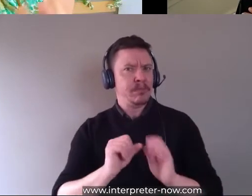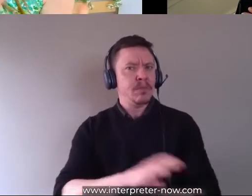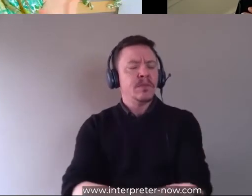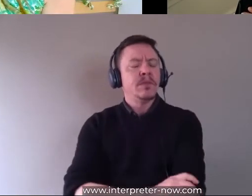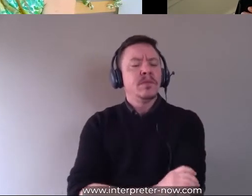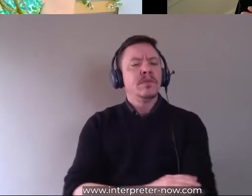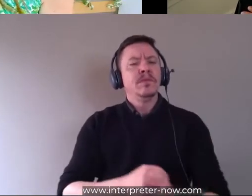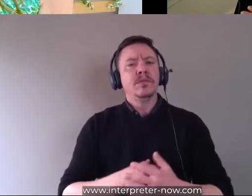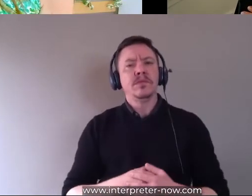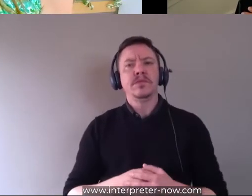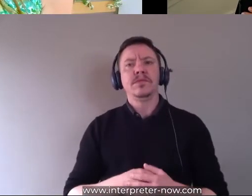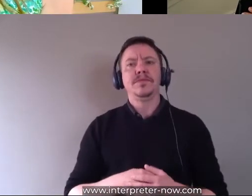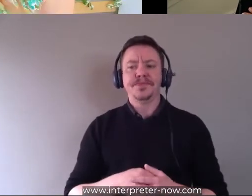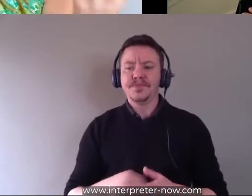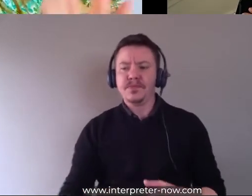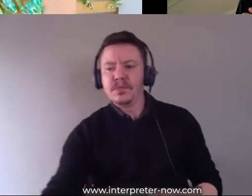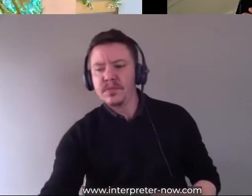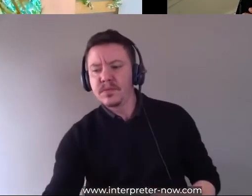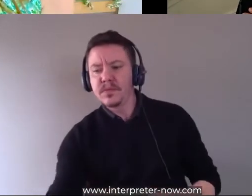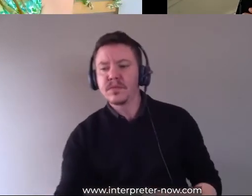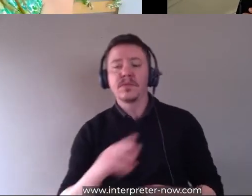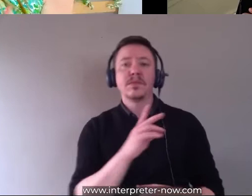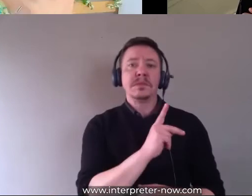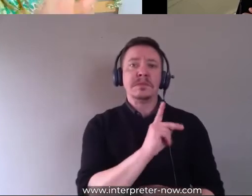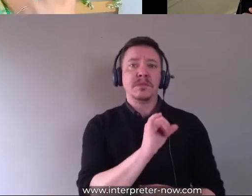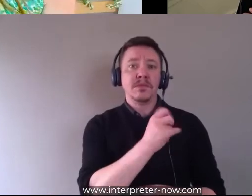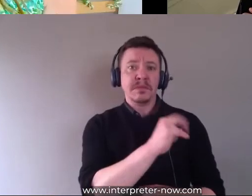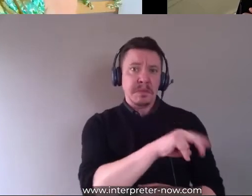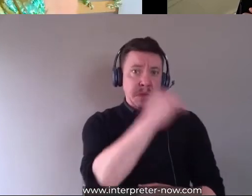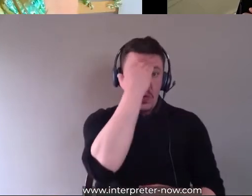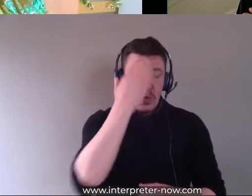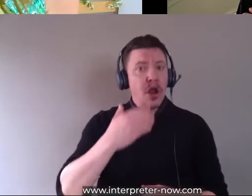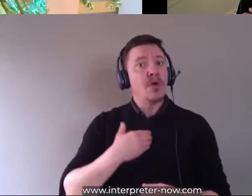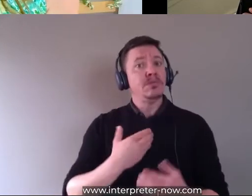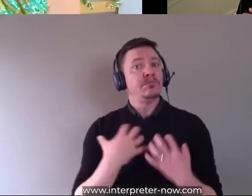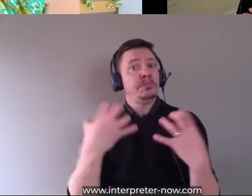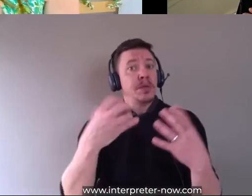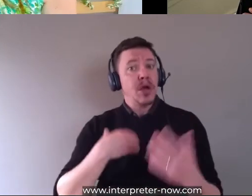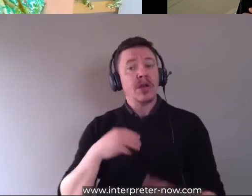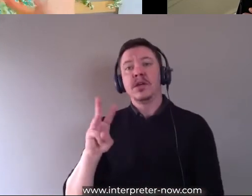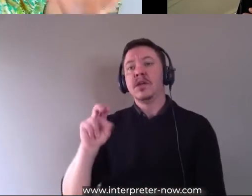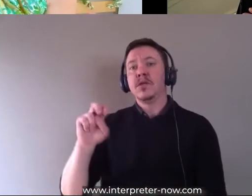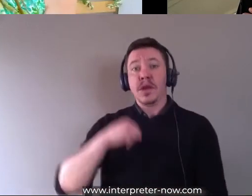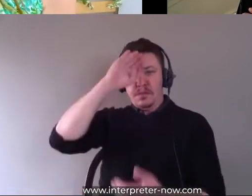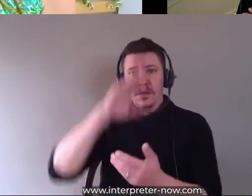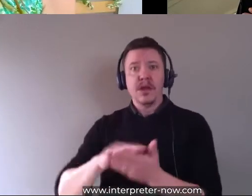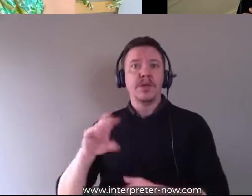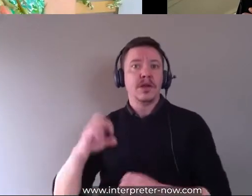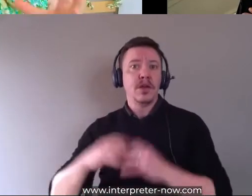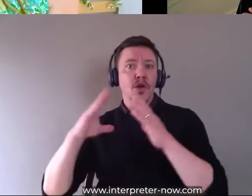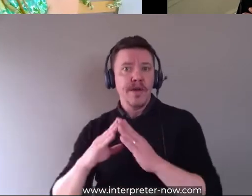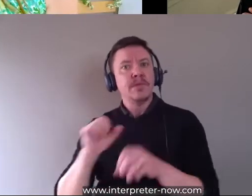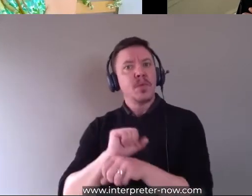So as Caitlin, you know, but the audience may not know that Wayne, my husband and co-founder, and I have been working on diversity, equity, and